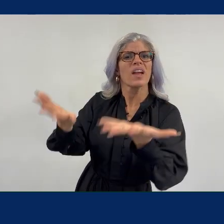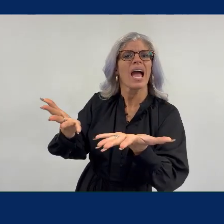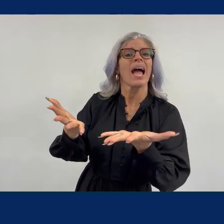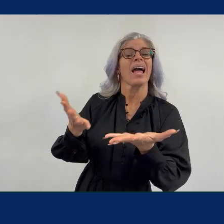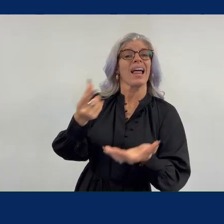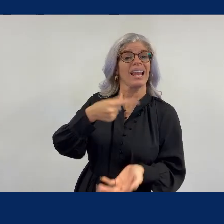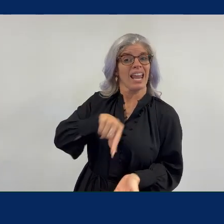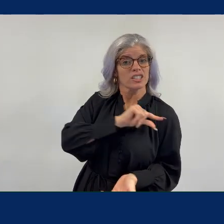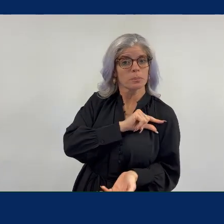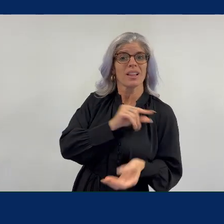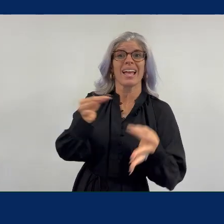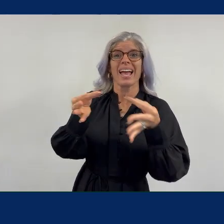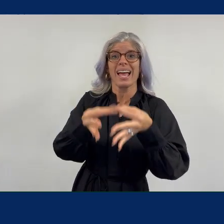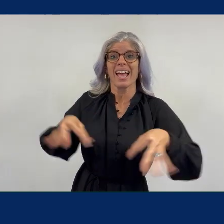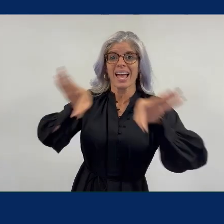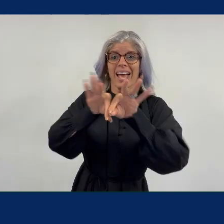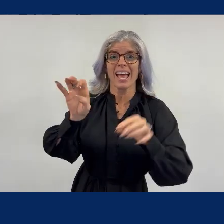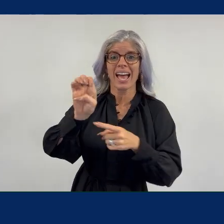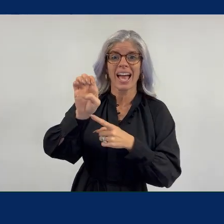those steps.